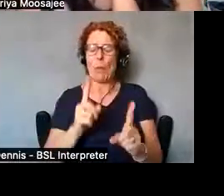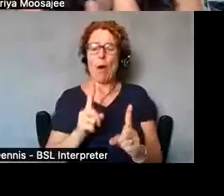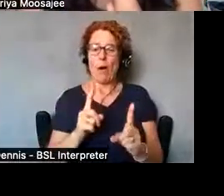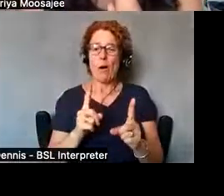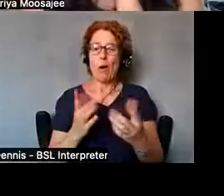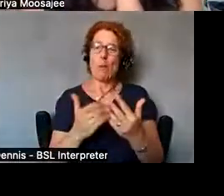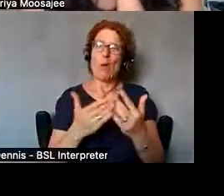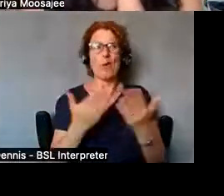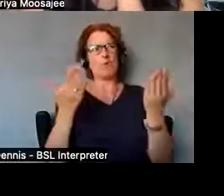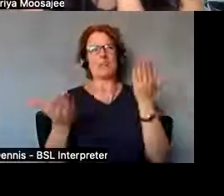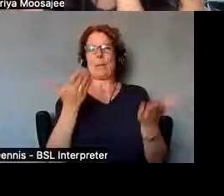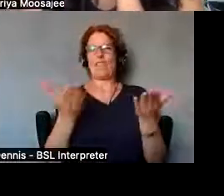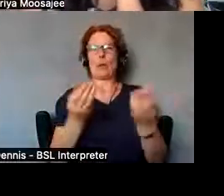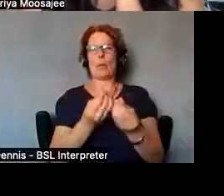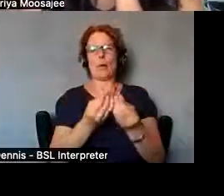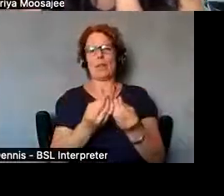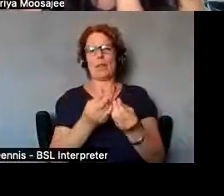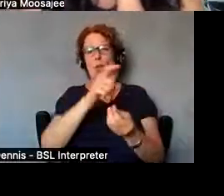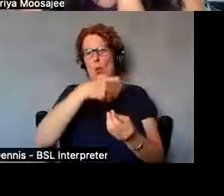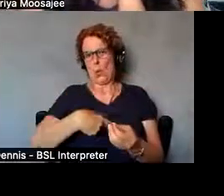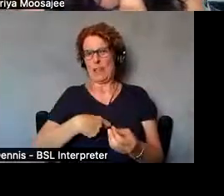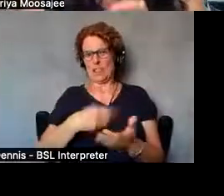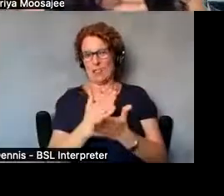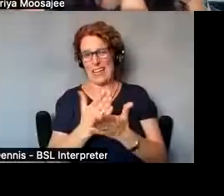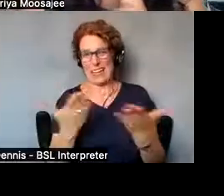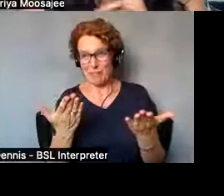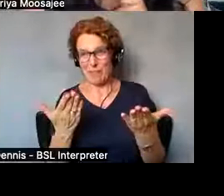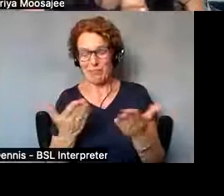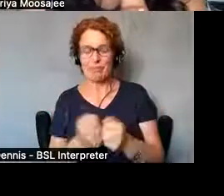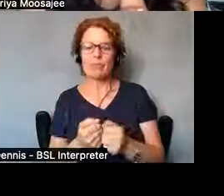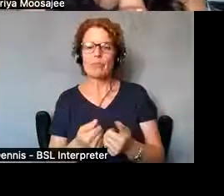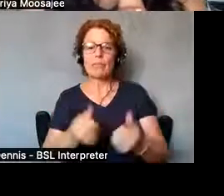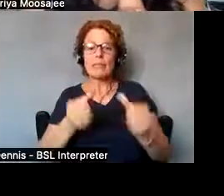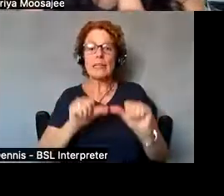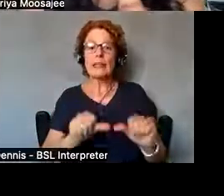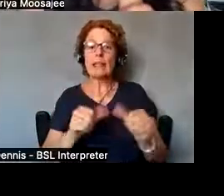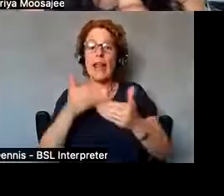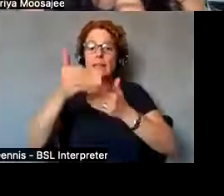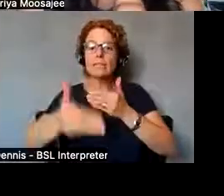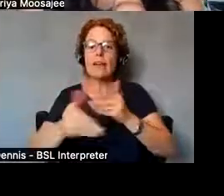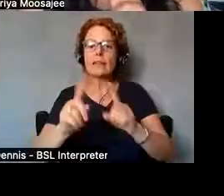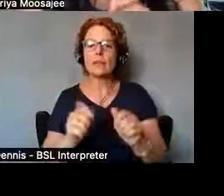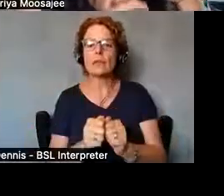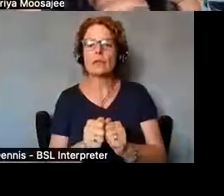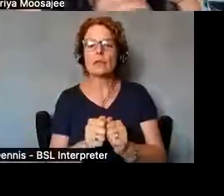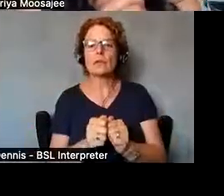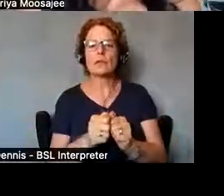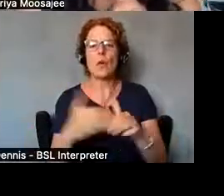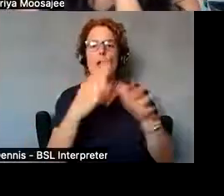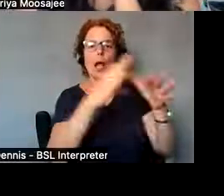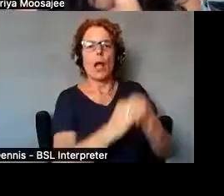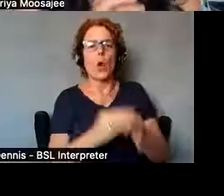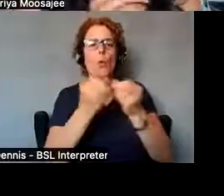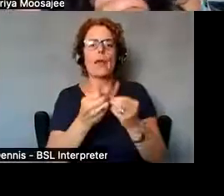more comparable to humans. And so our next phase is a collaboration with Dr. Yanis